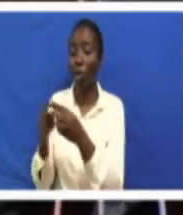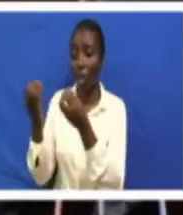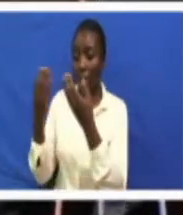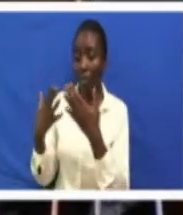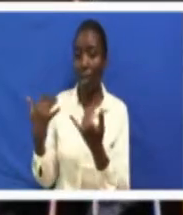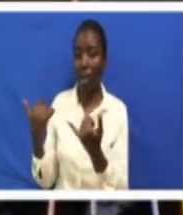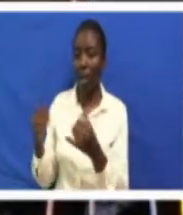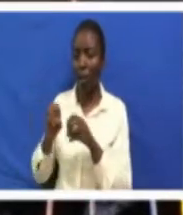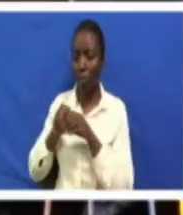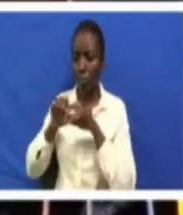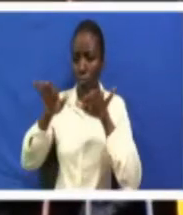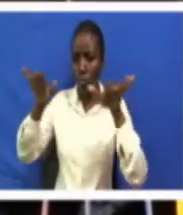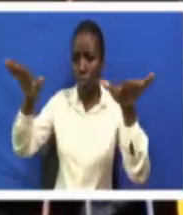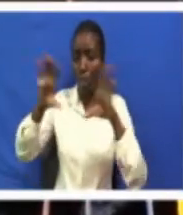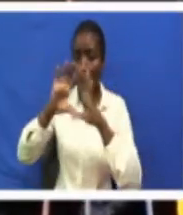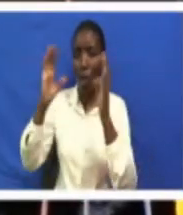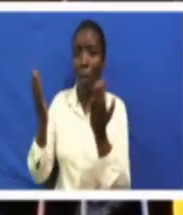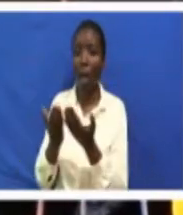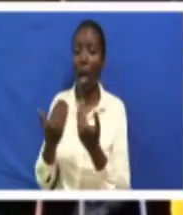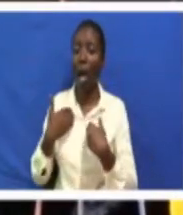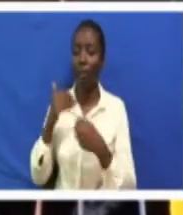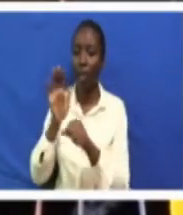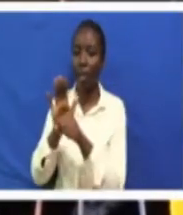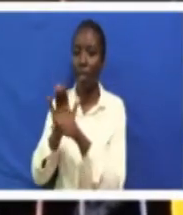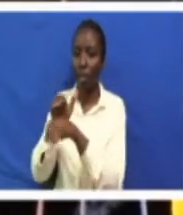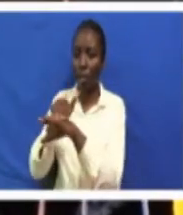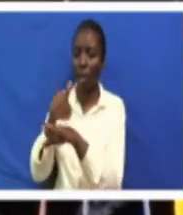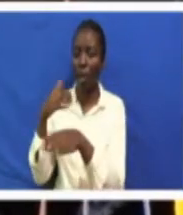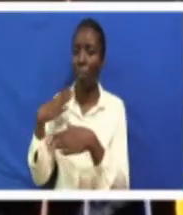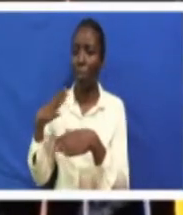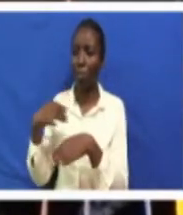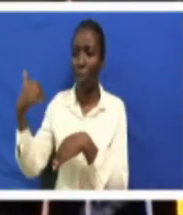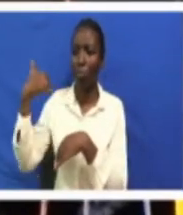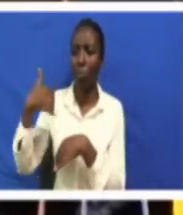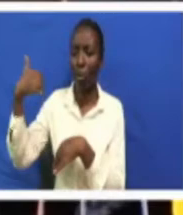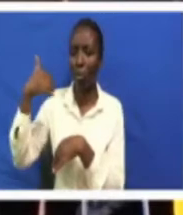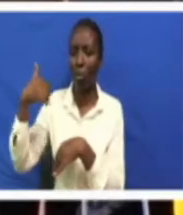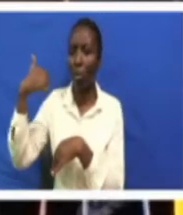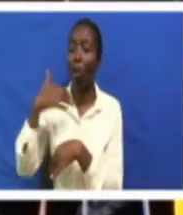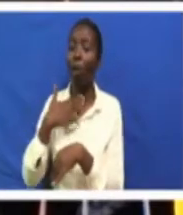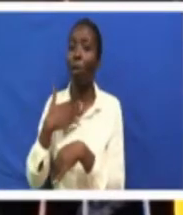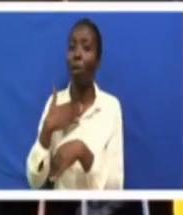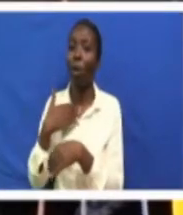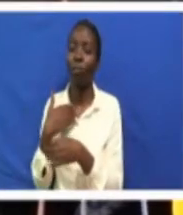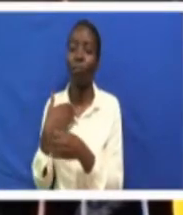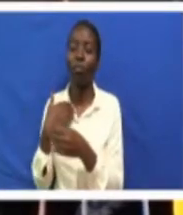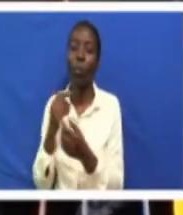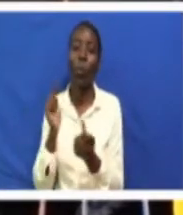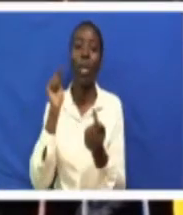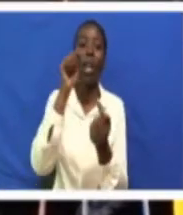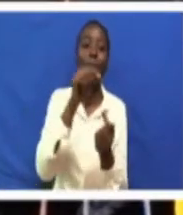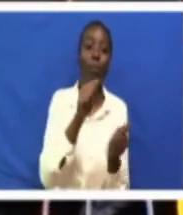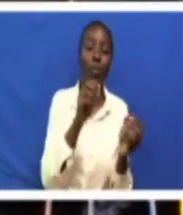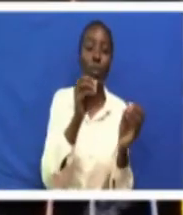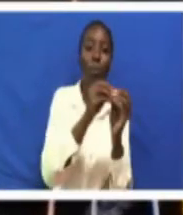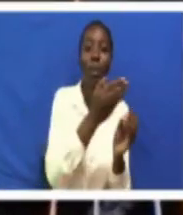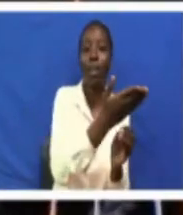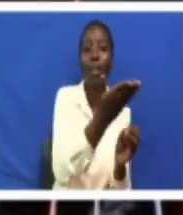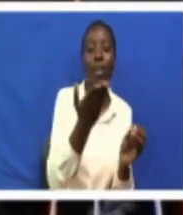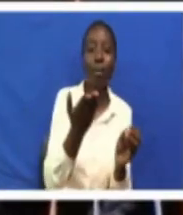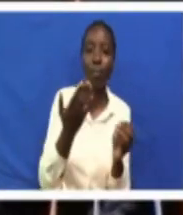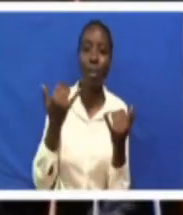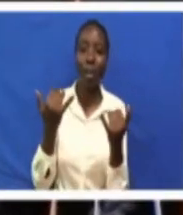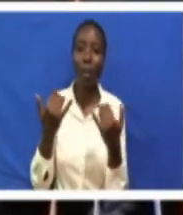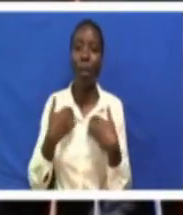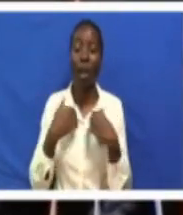that we are now spread all over the country there's a lot of call and people are calling that we need to move closer to our people remember we started as one office and now I'm